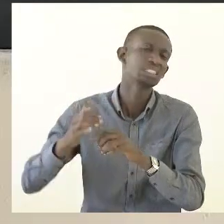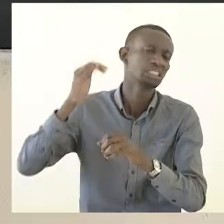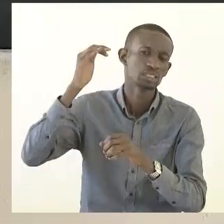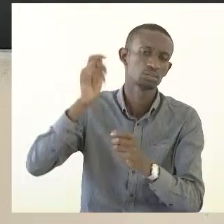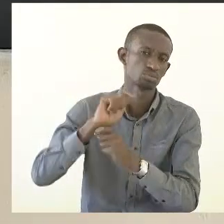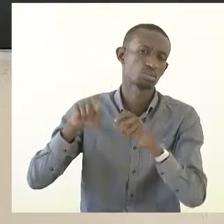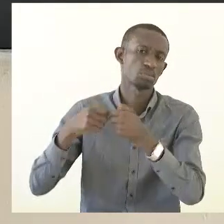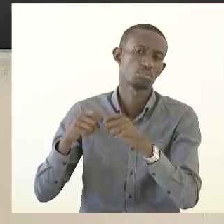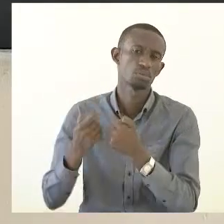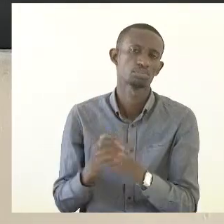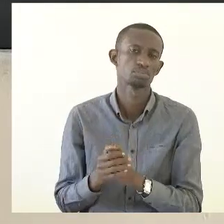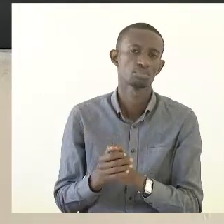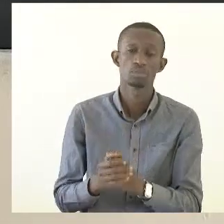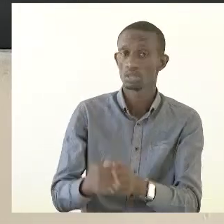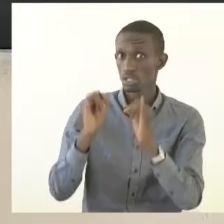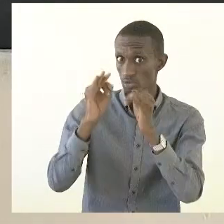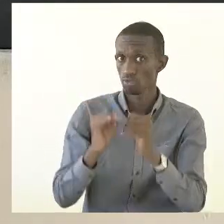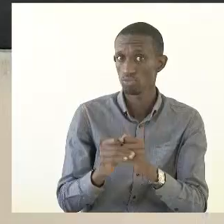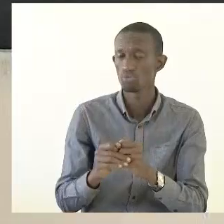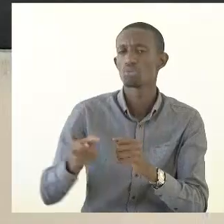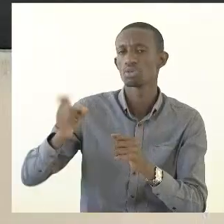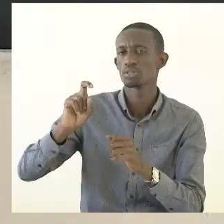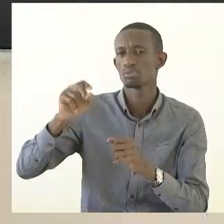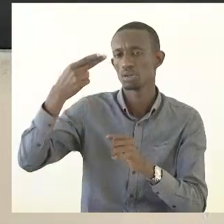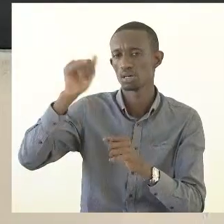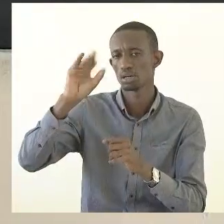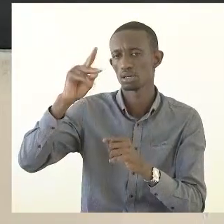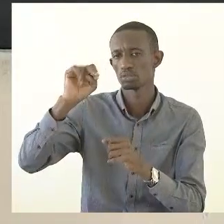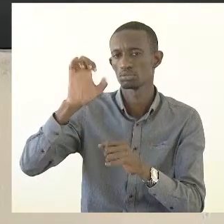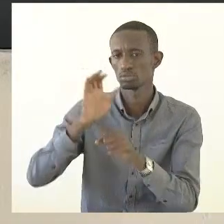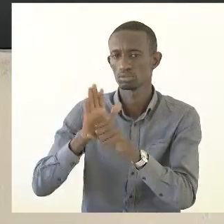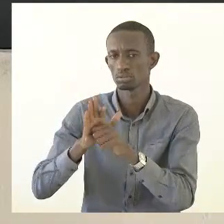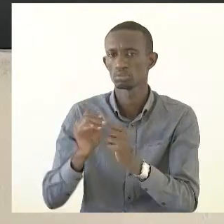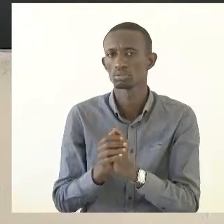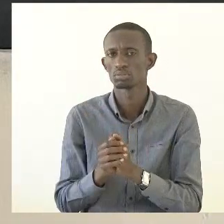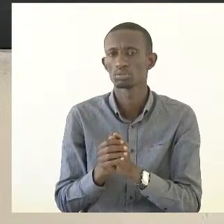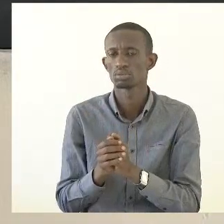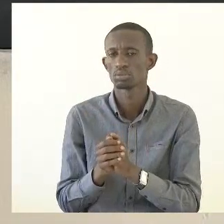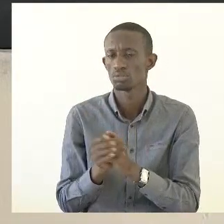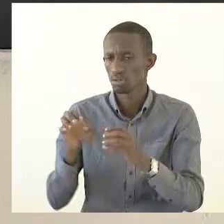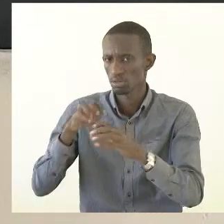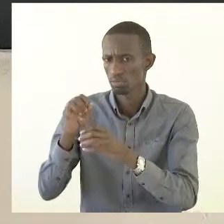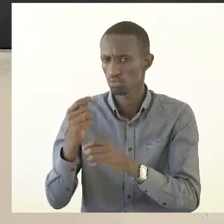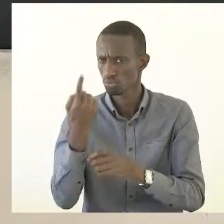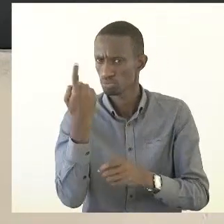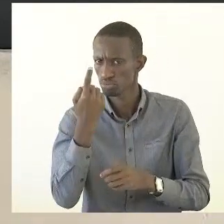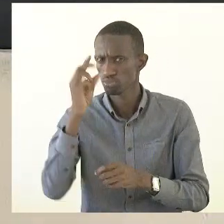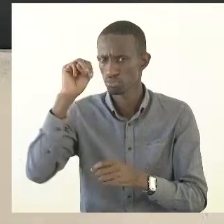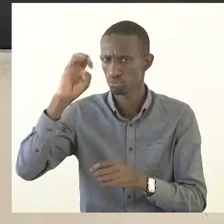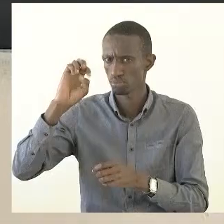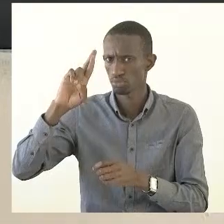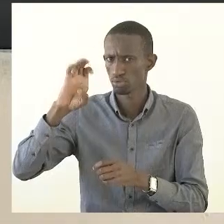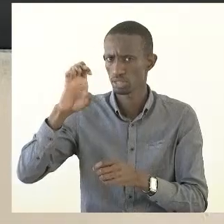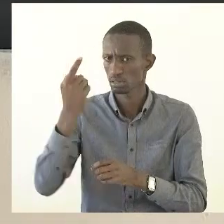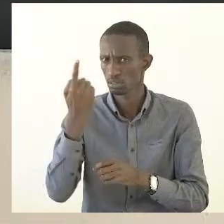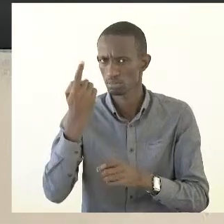bond, after being hydrized, they separate and form a single molecule, which is glucose and fructose. Now it is able to